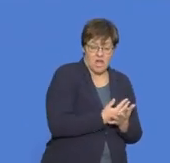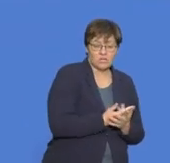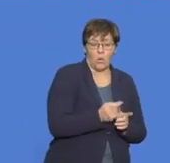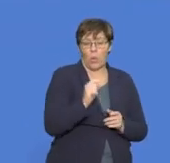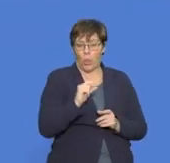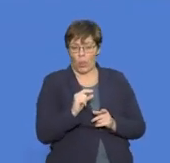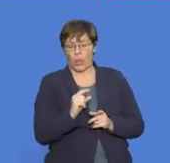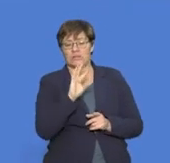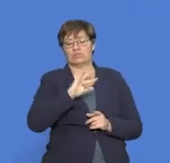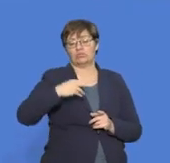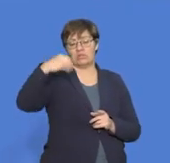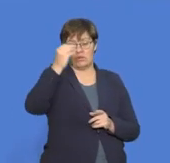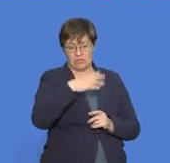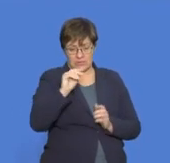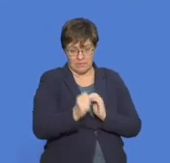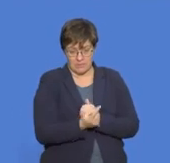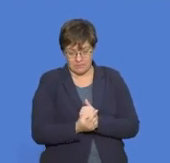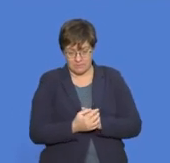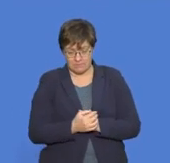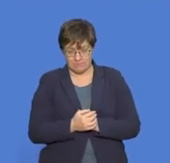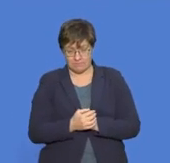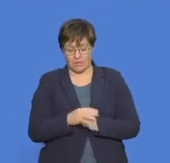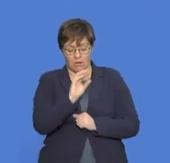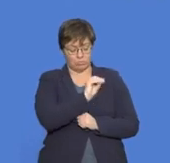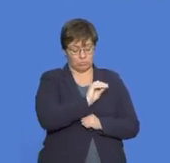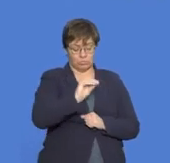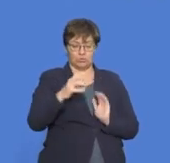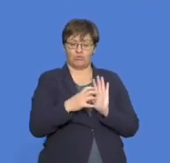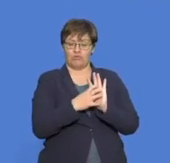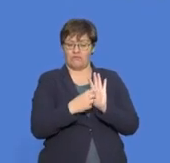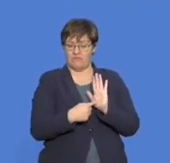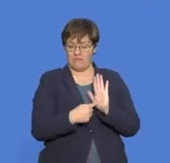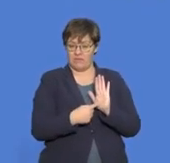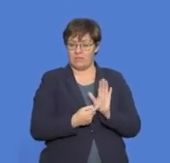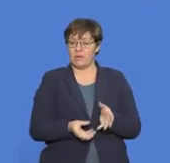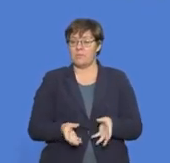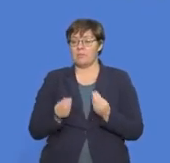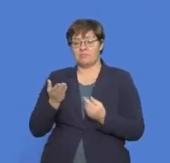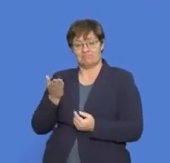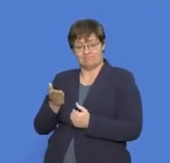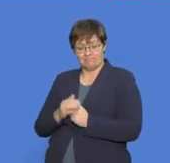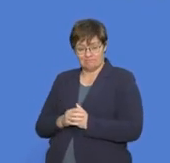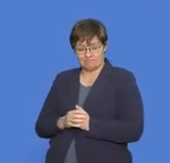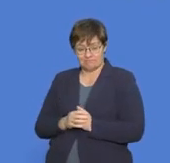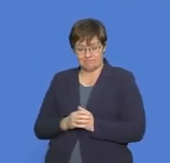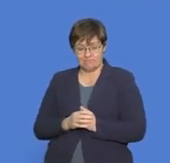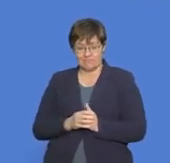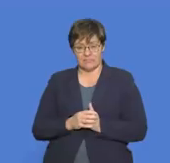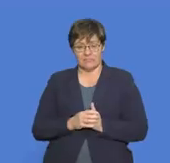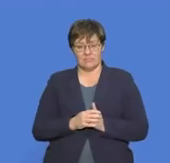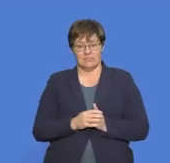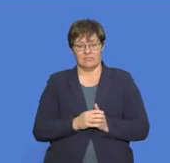transpiration occurs and plot it on a graph, and then you end up with a graph looking like this.